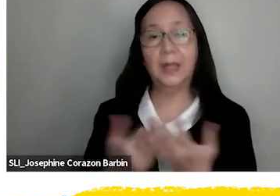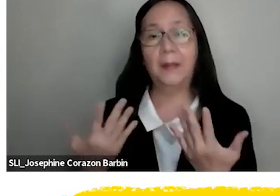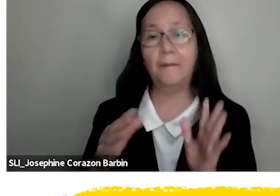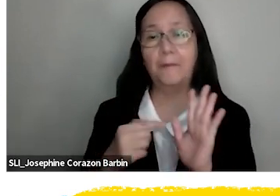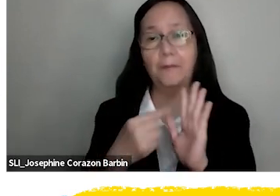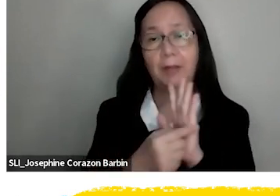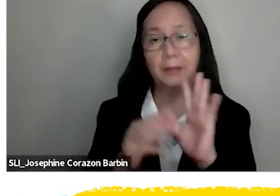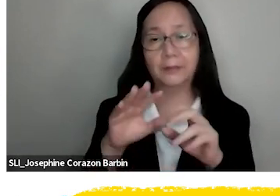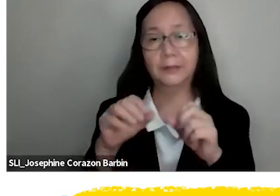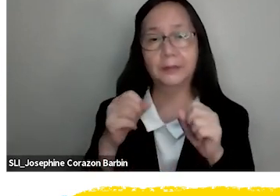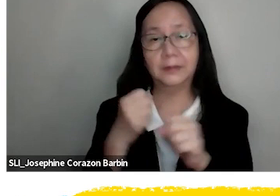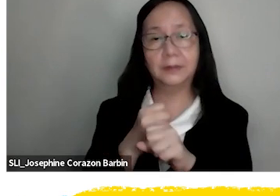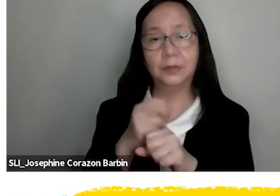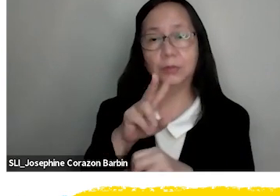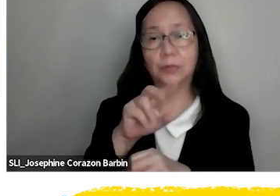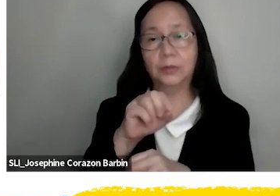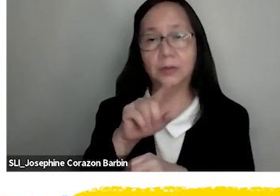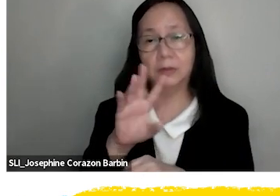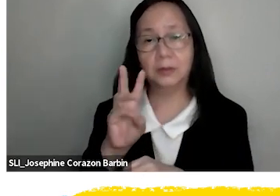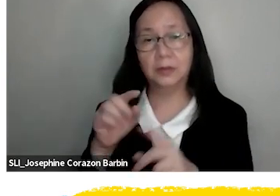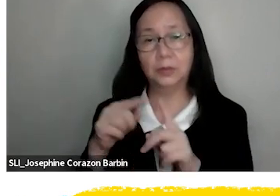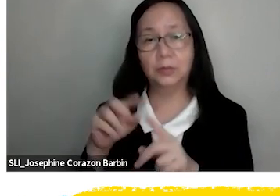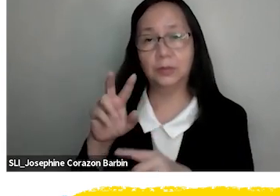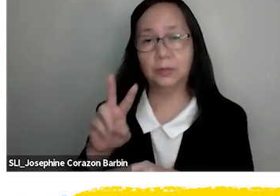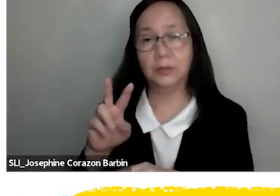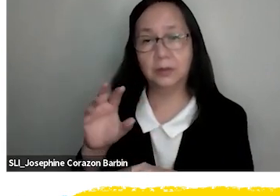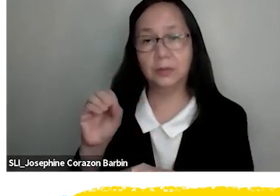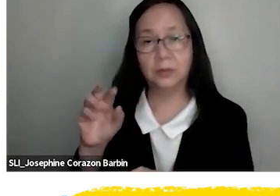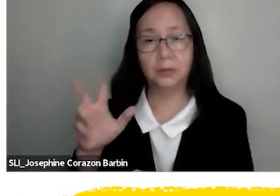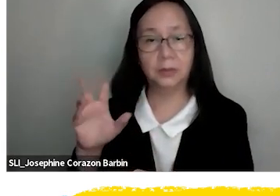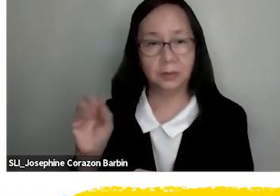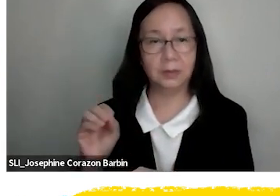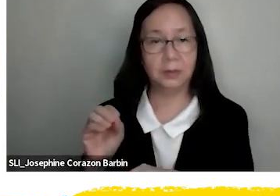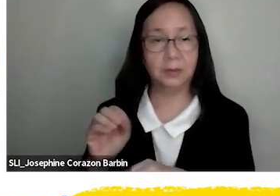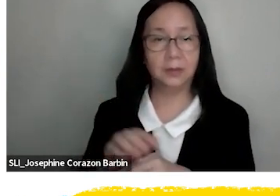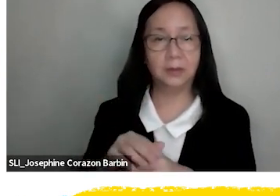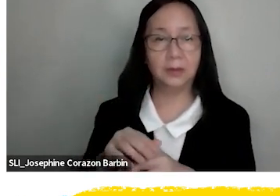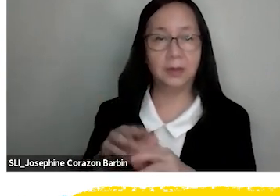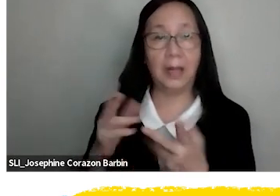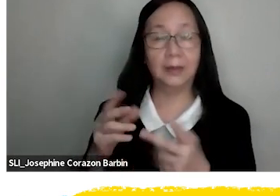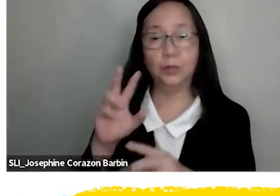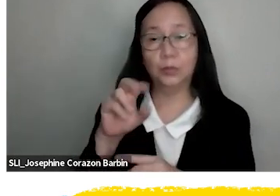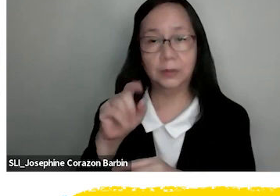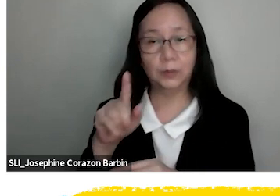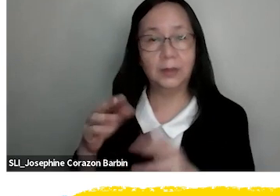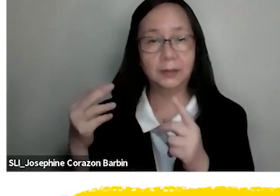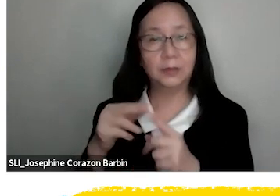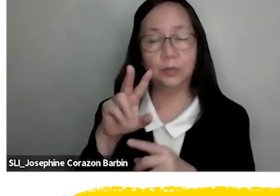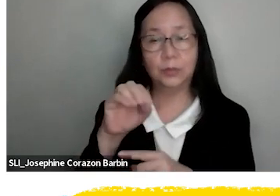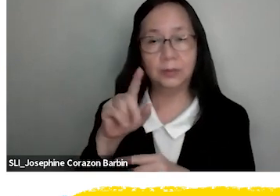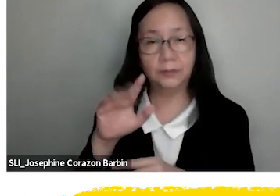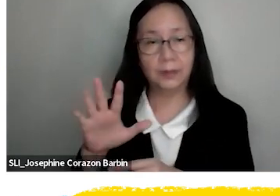from 2021 to the end of 2025. And the development of,